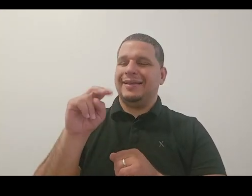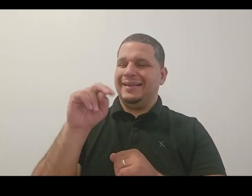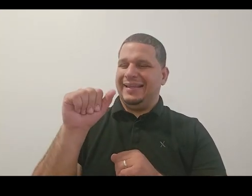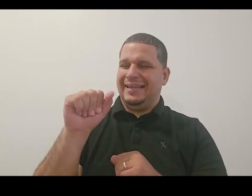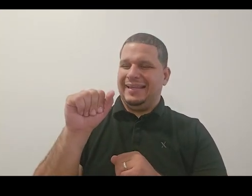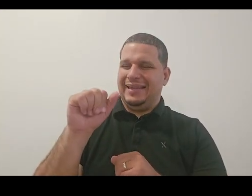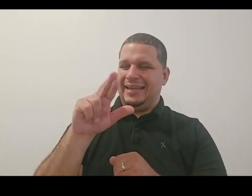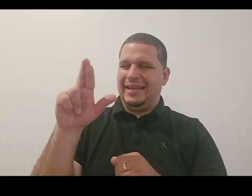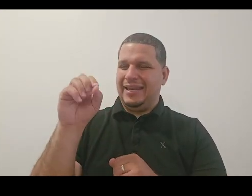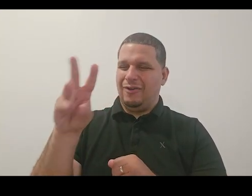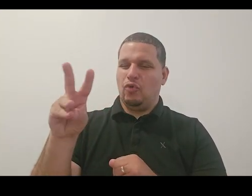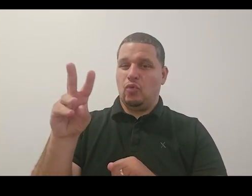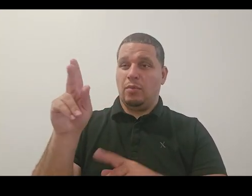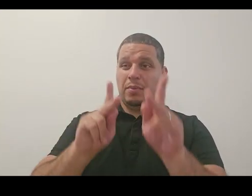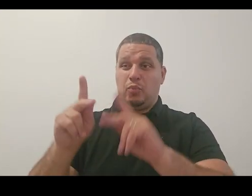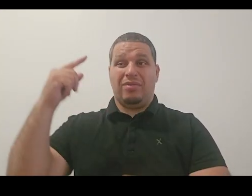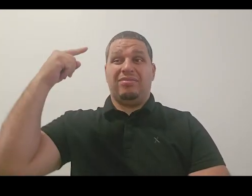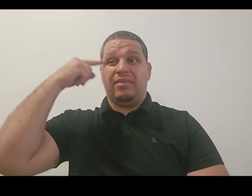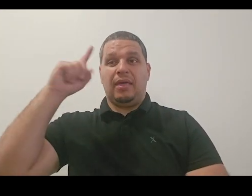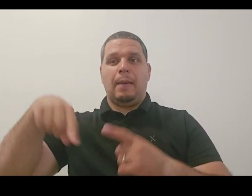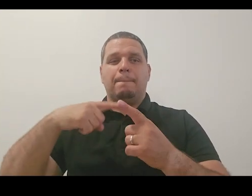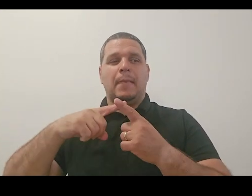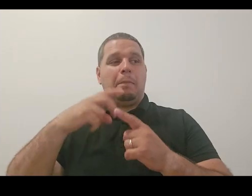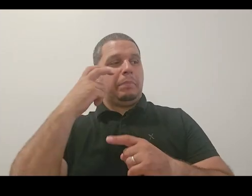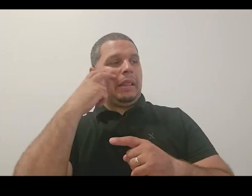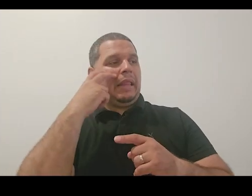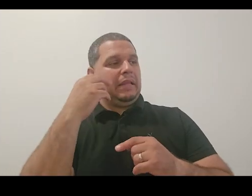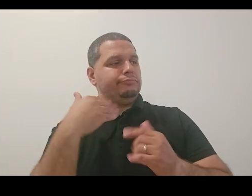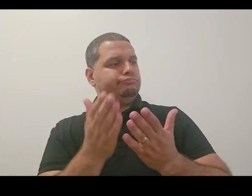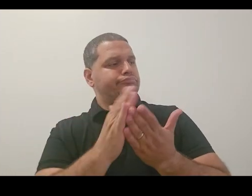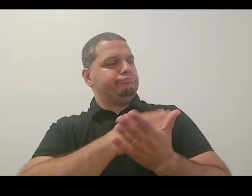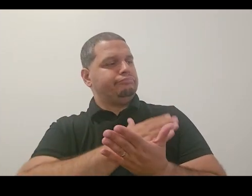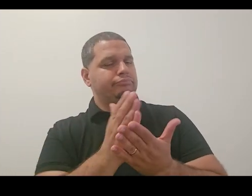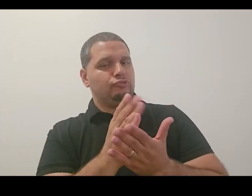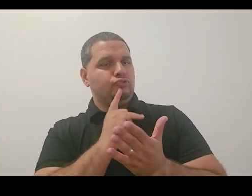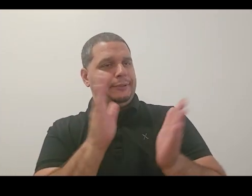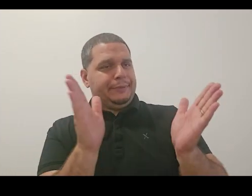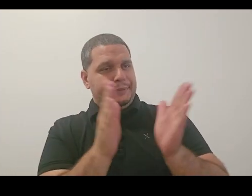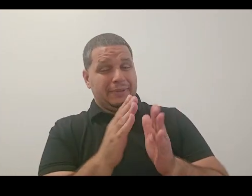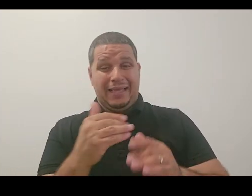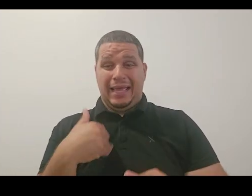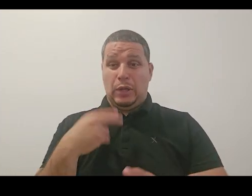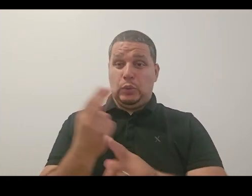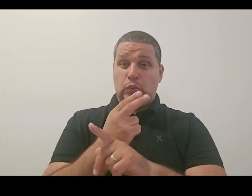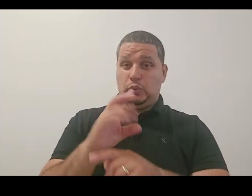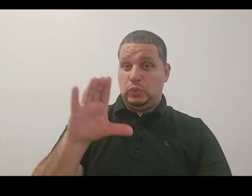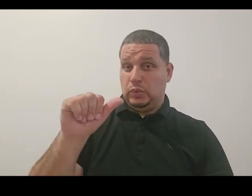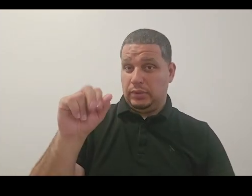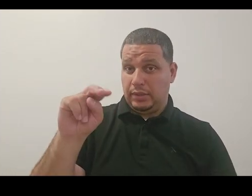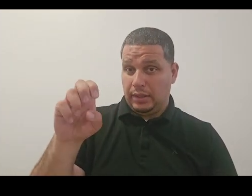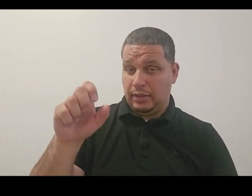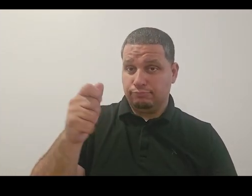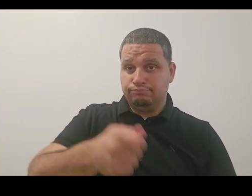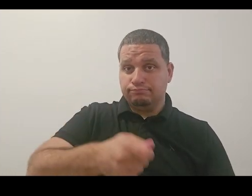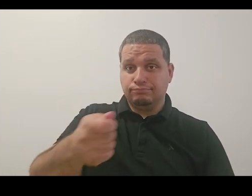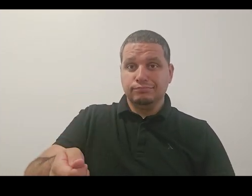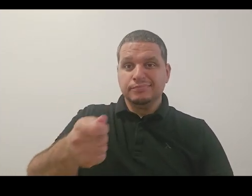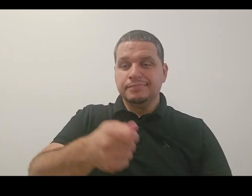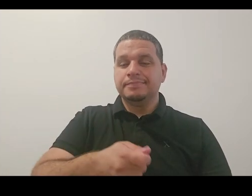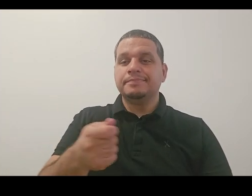narrowly people think about the spectrum of blindness. And as a cane user who